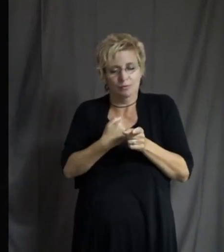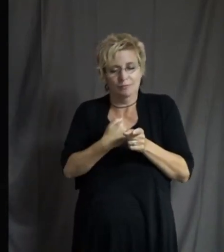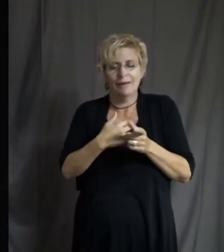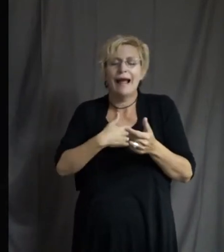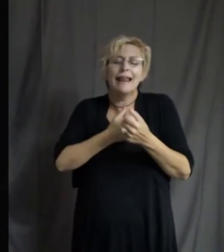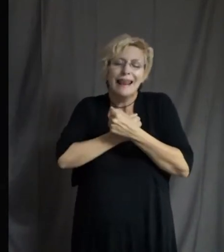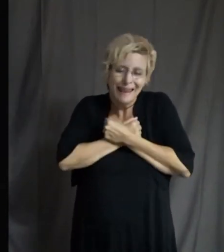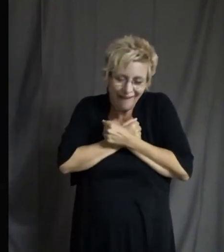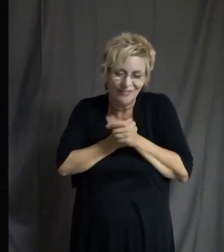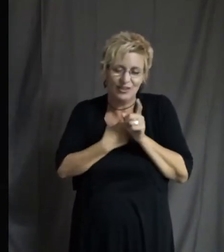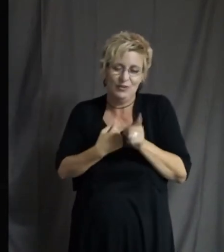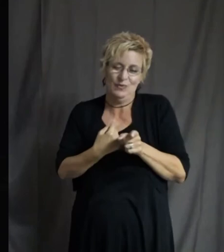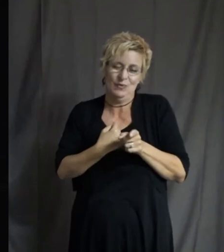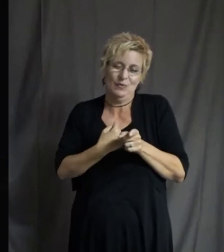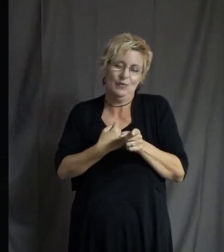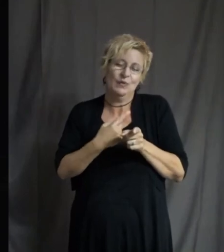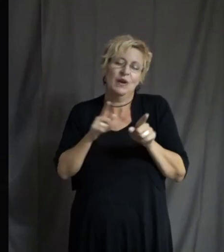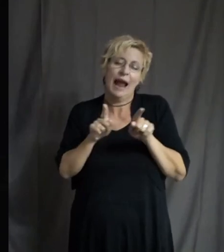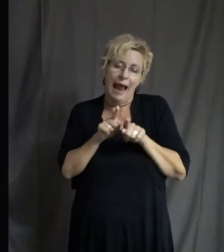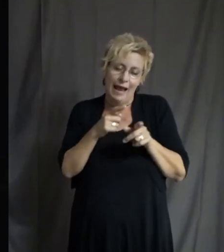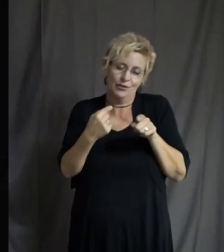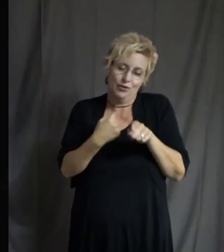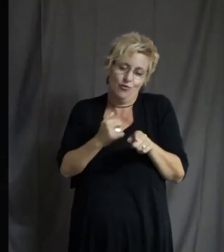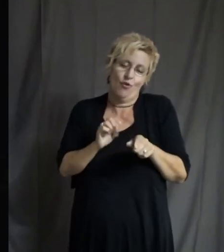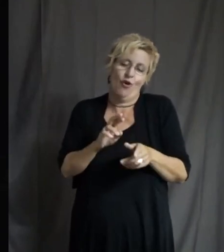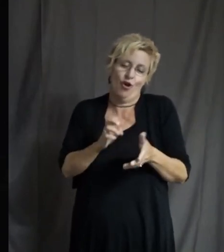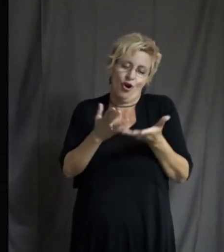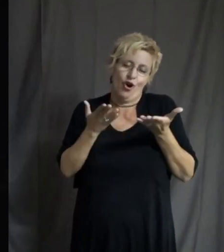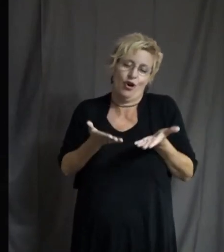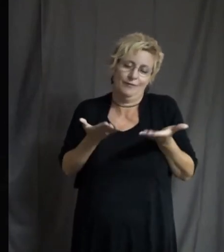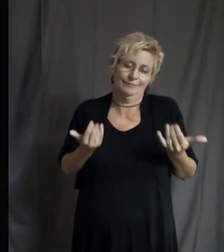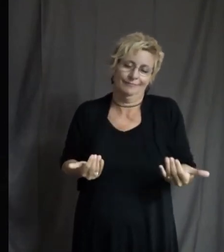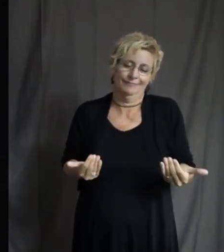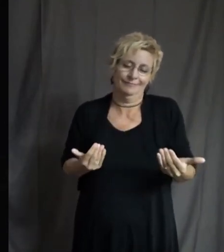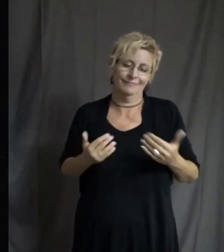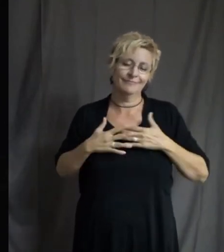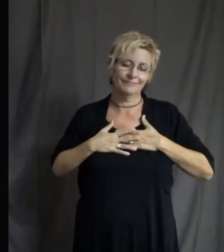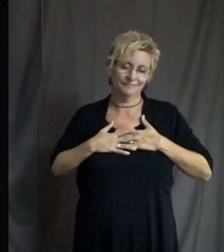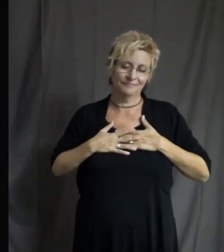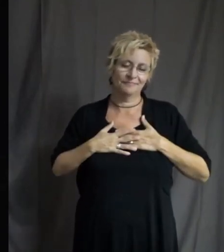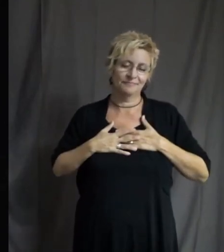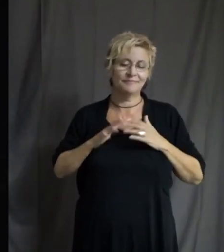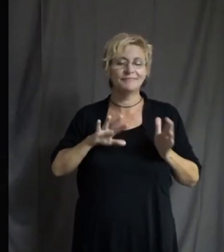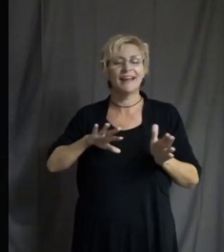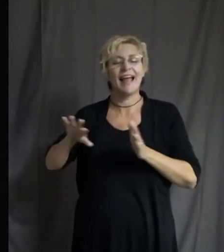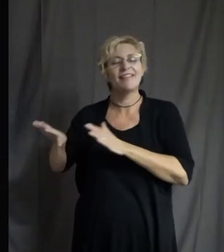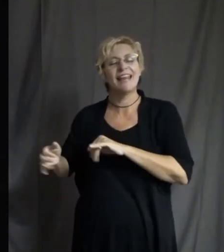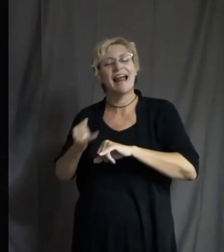love you. I love you as you are.